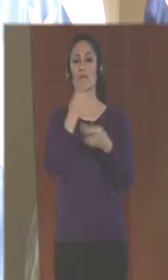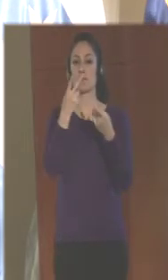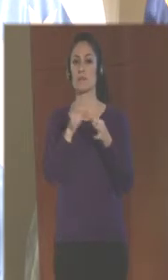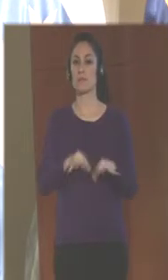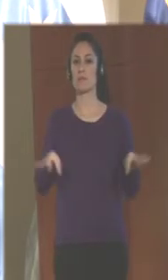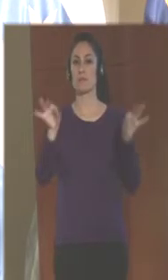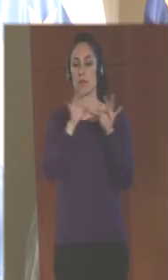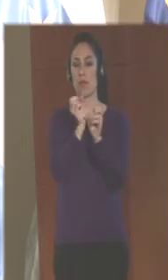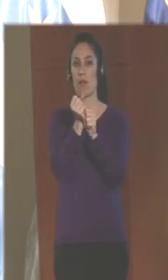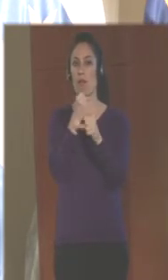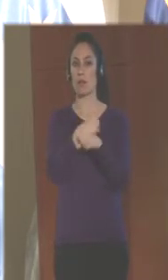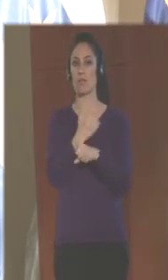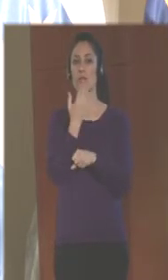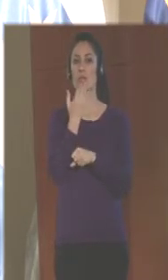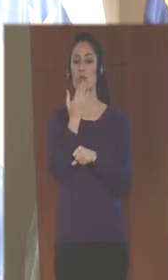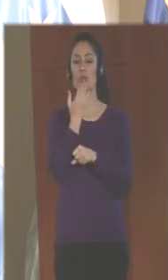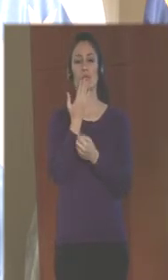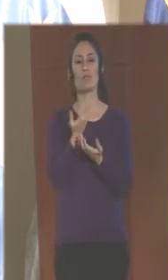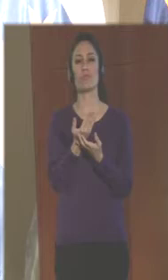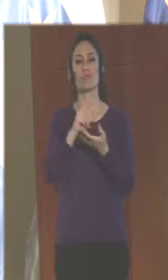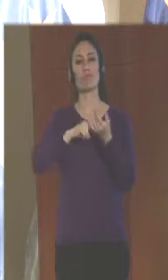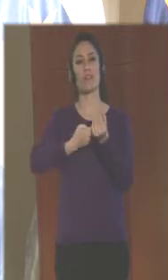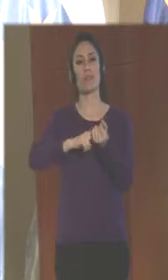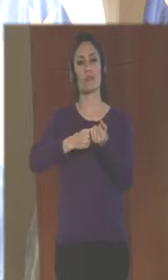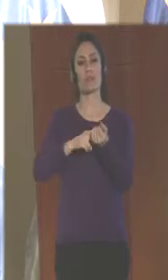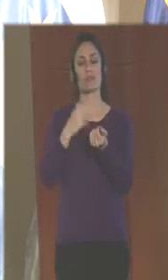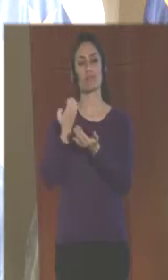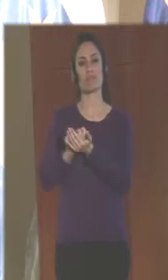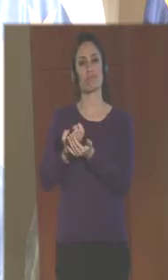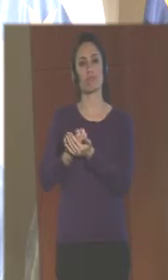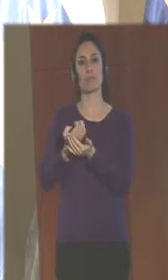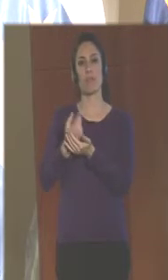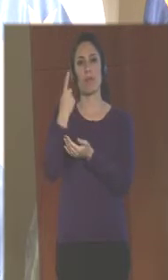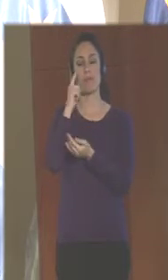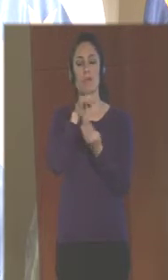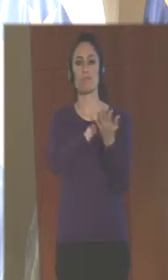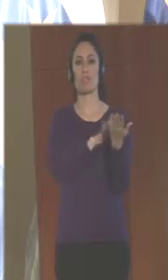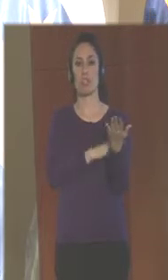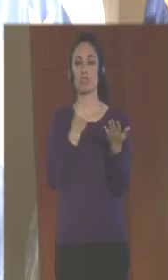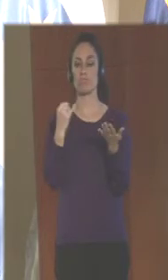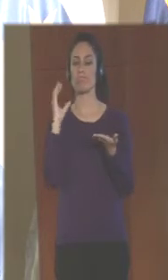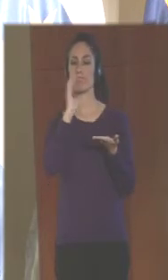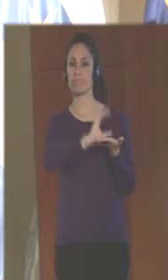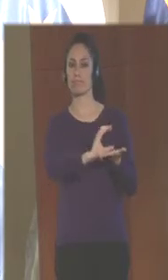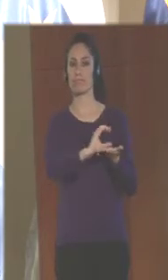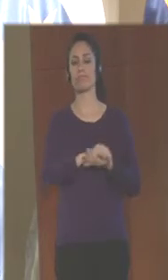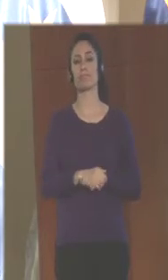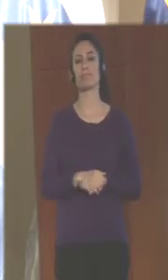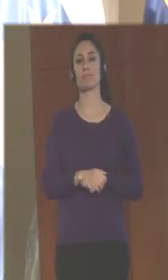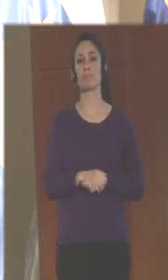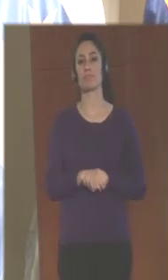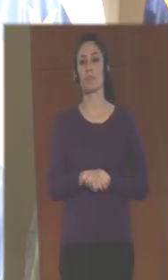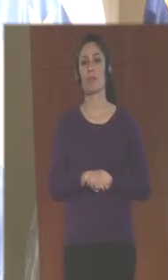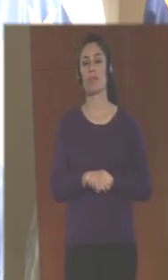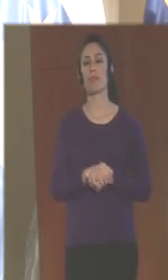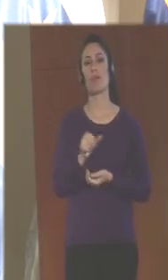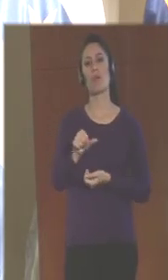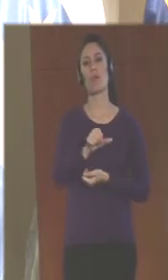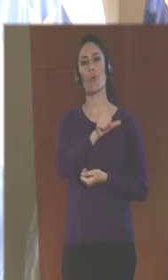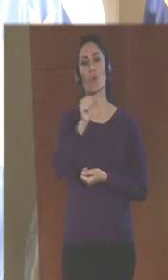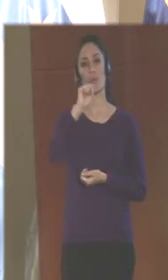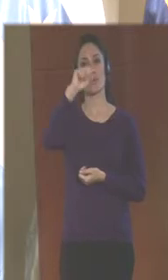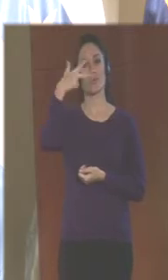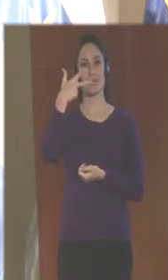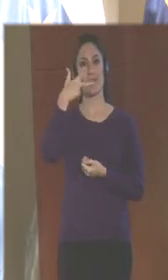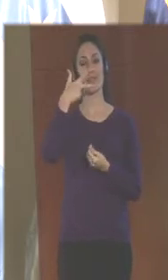the government, within the government, is the entity that is in charge of executing these kinds of works and projects. Another program that